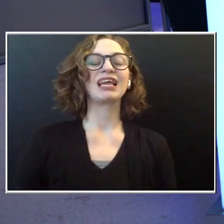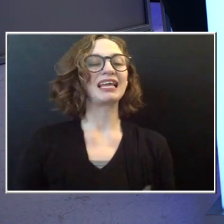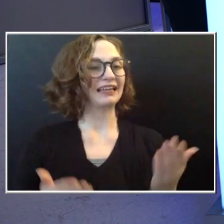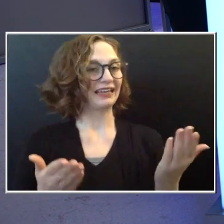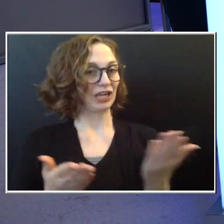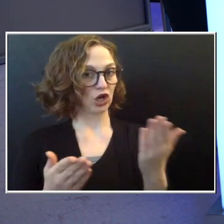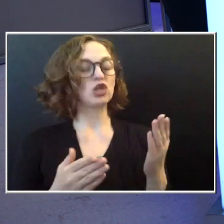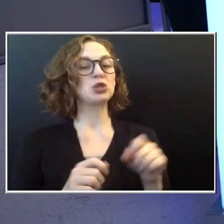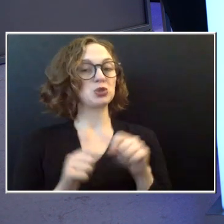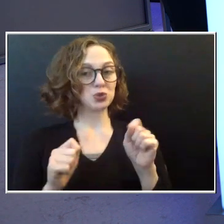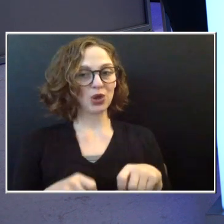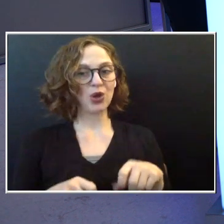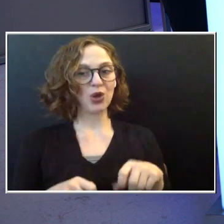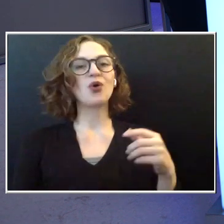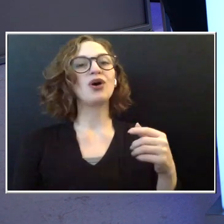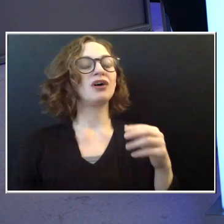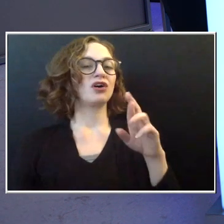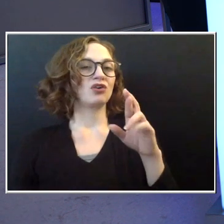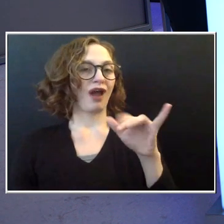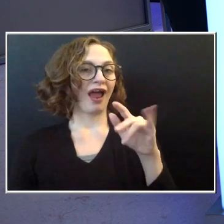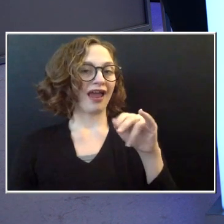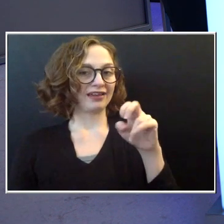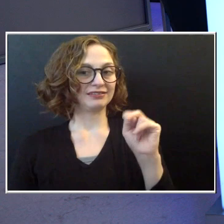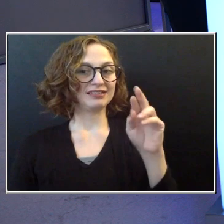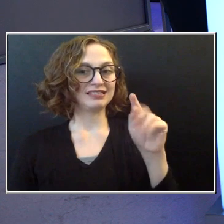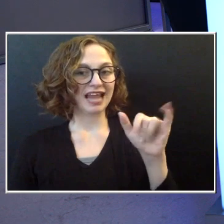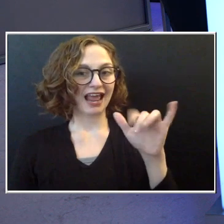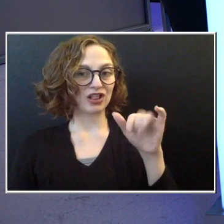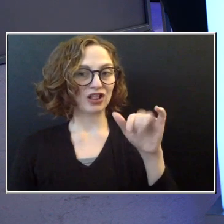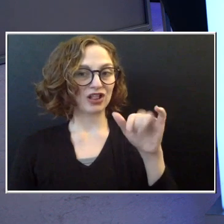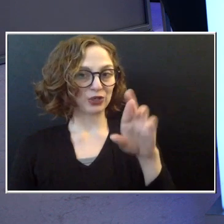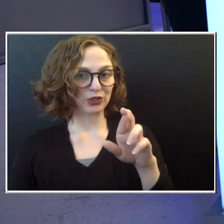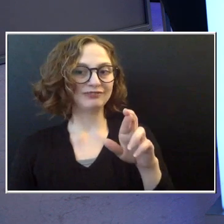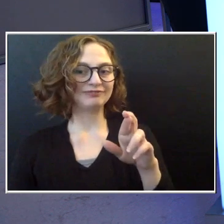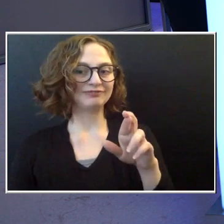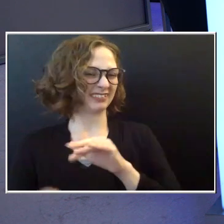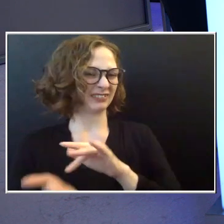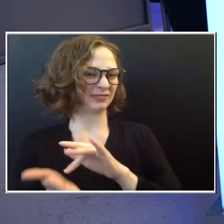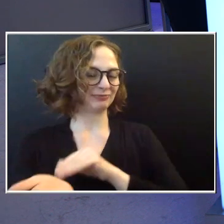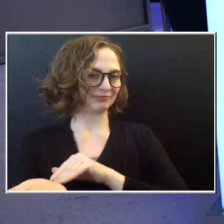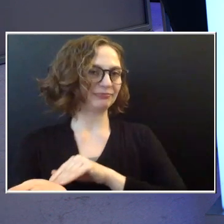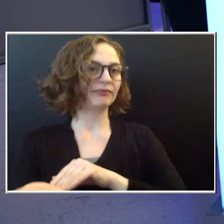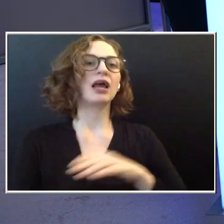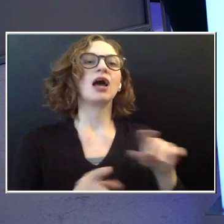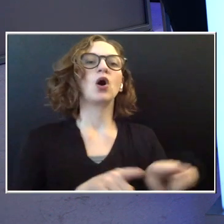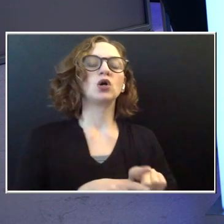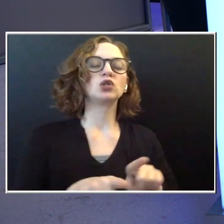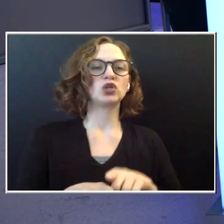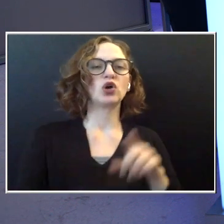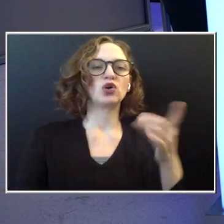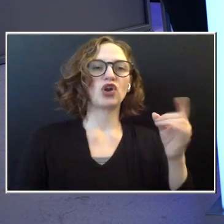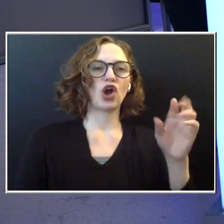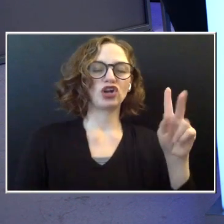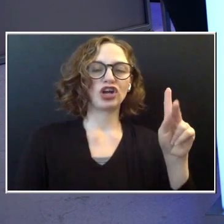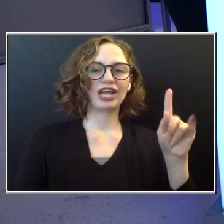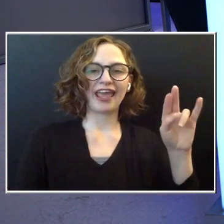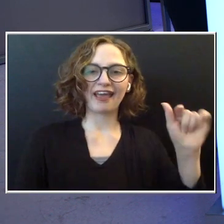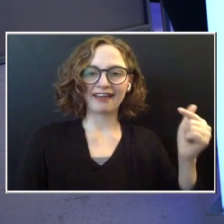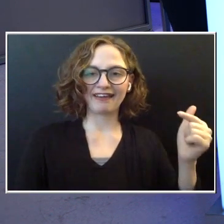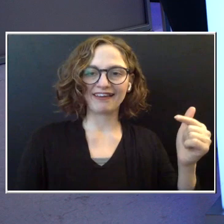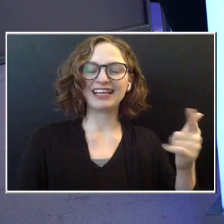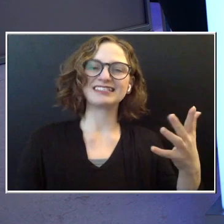Ryan Taylor. Also, Dr. Clay King. He is a transplant surgeon here at the health system. Welcome, gentlemen, to both of you. Dr.